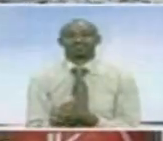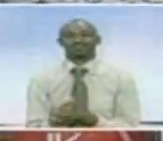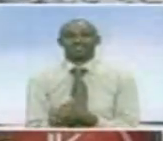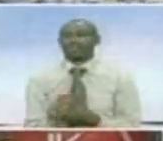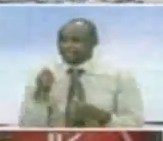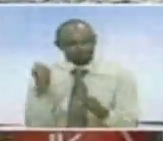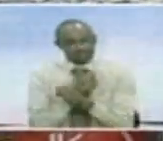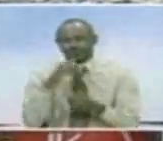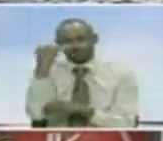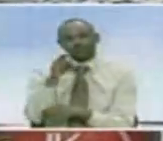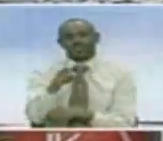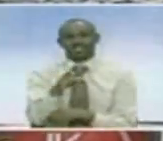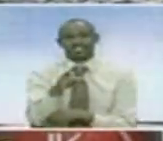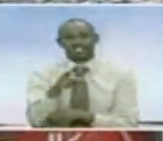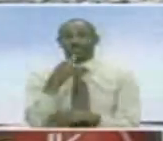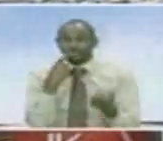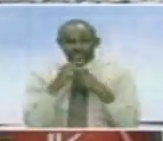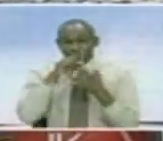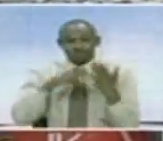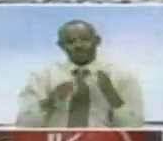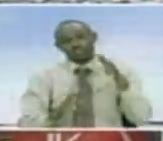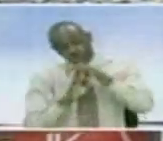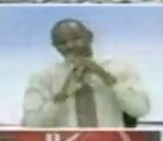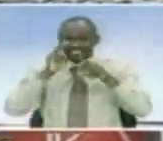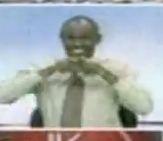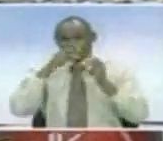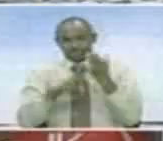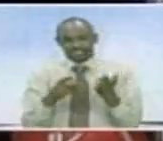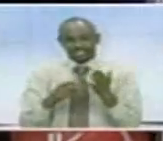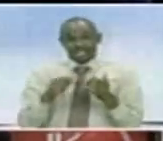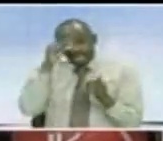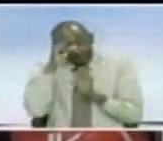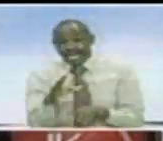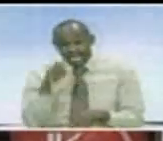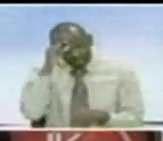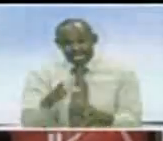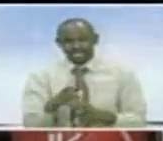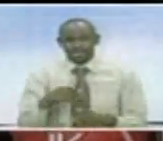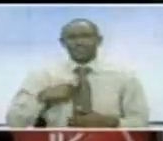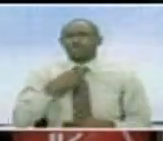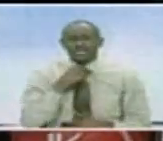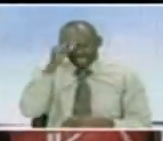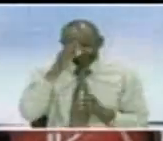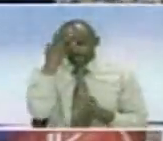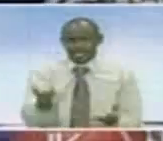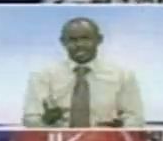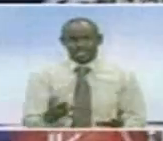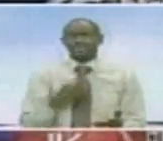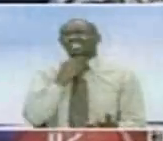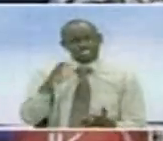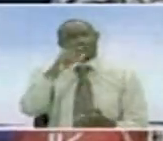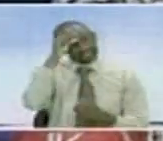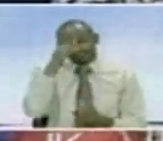Is that right? Yes. Are we talking about the top seat, or will you, you know, maybe governor, Governor Karua? Why would I want governor if I didn't want it